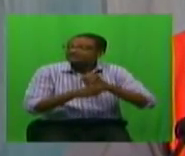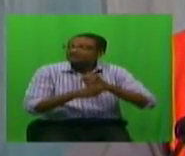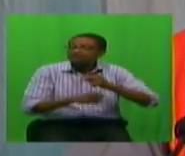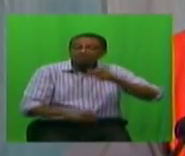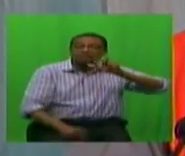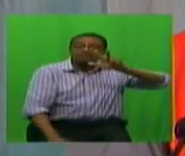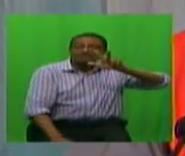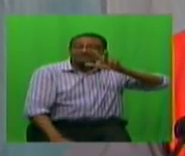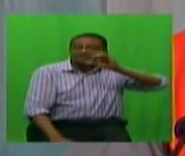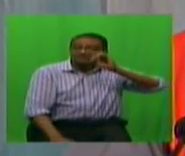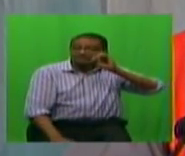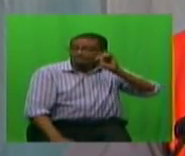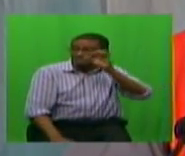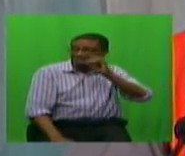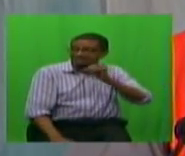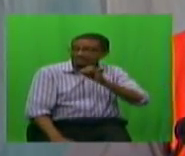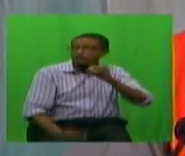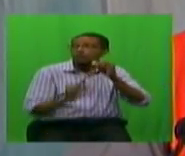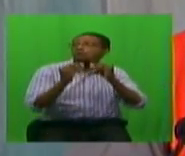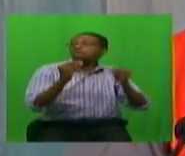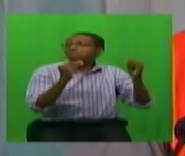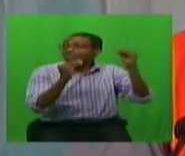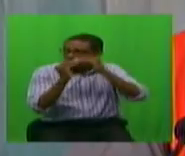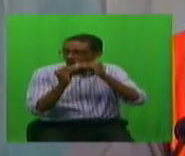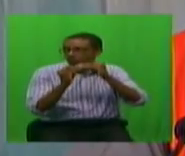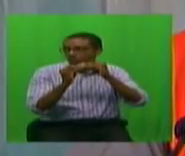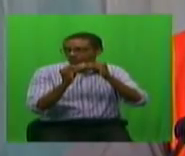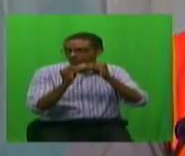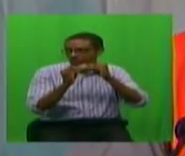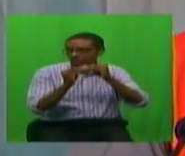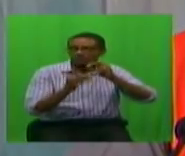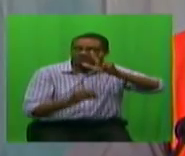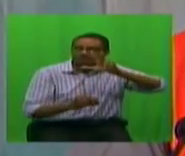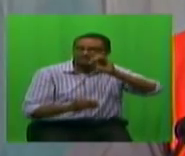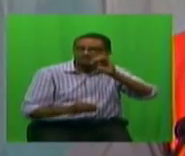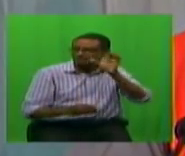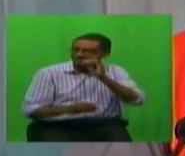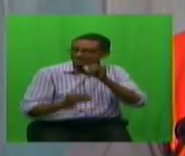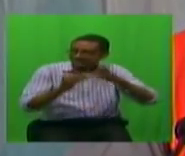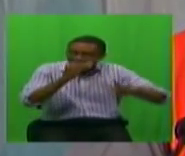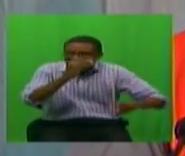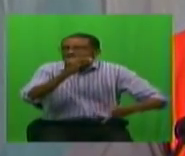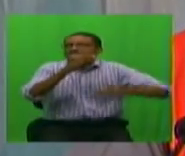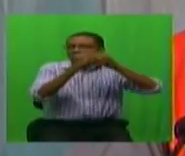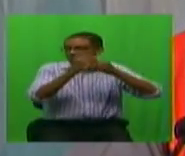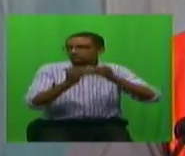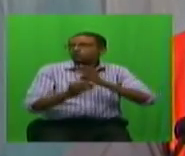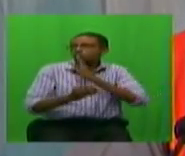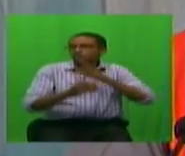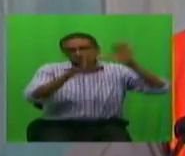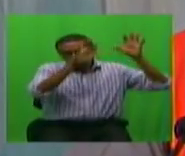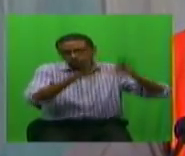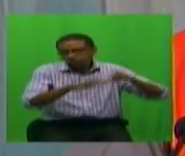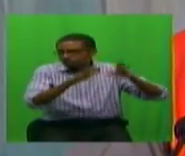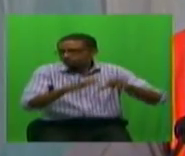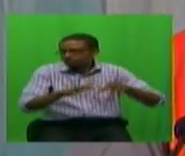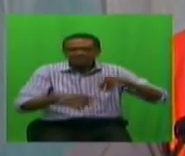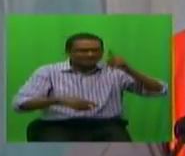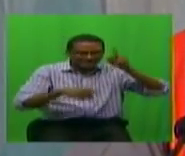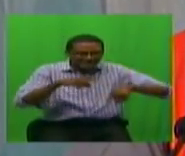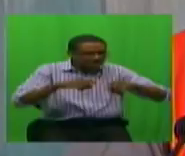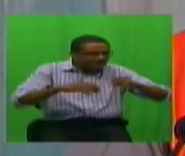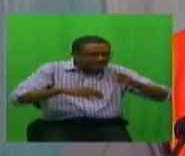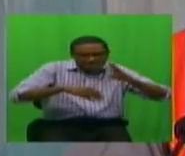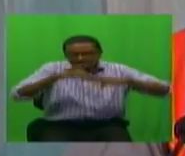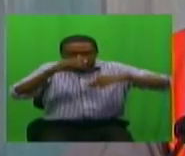more of the monthly average in just 2.5 days. There is no way you can build enough